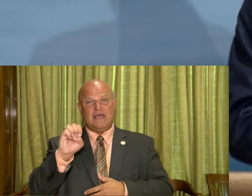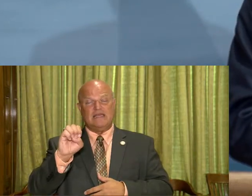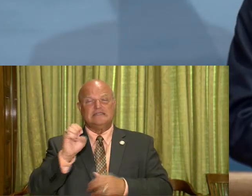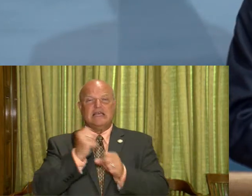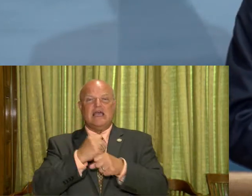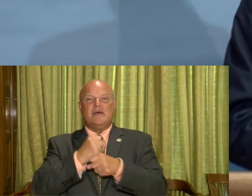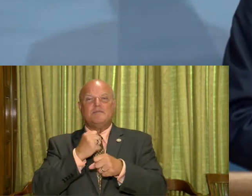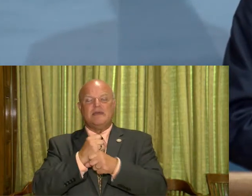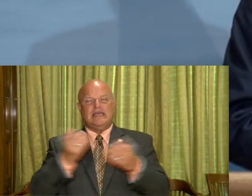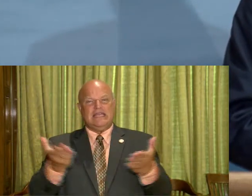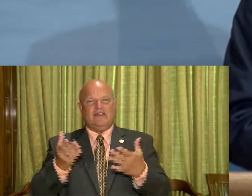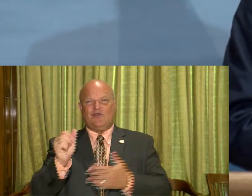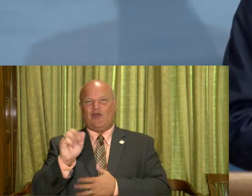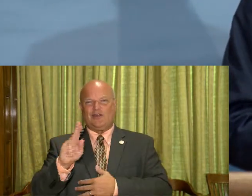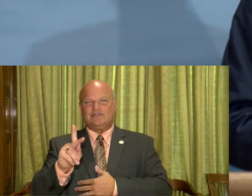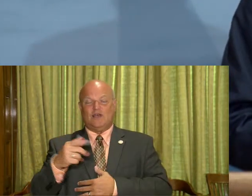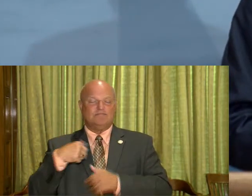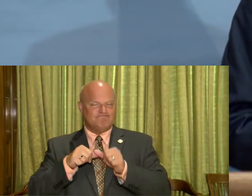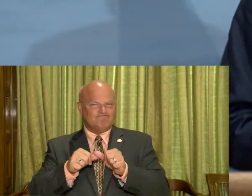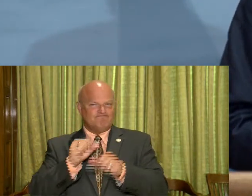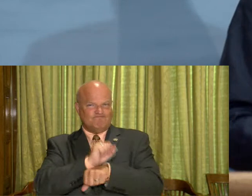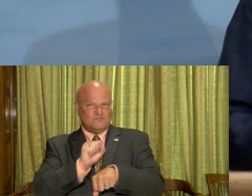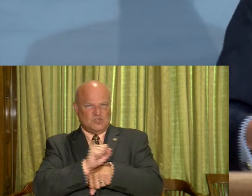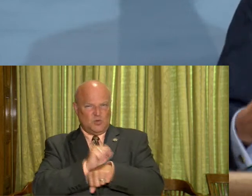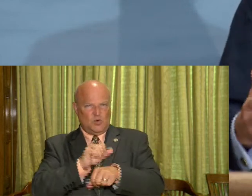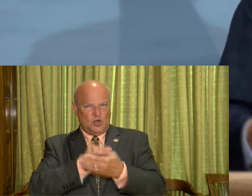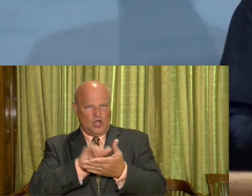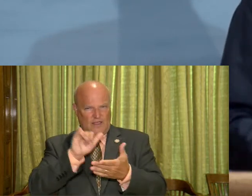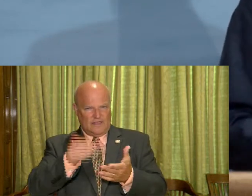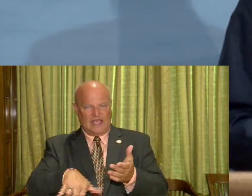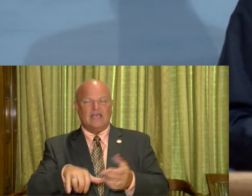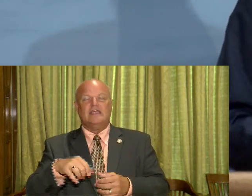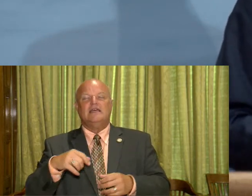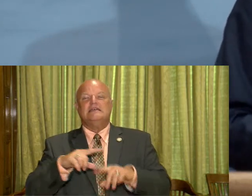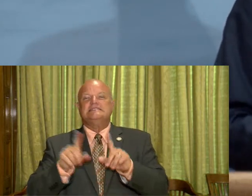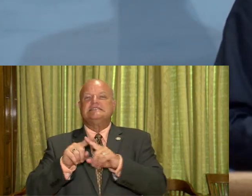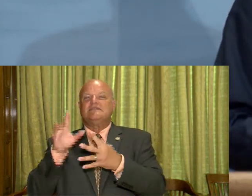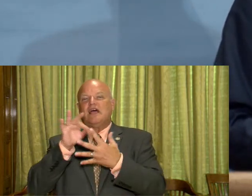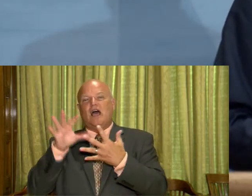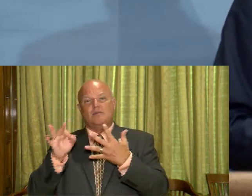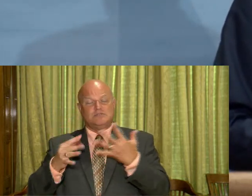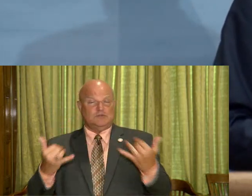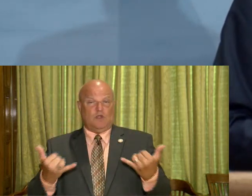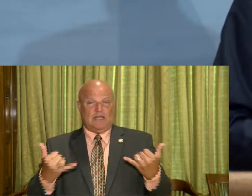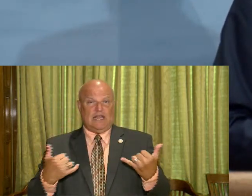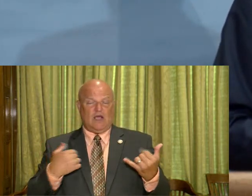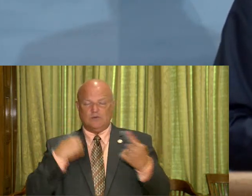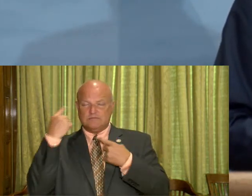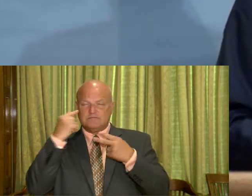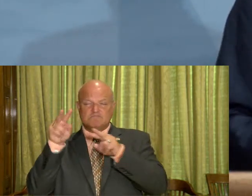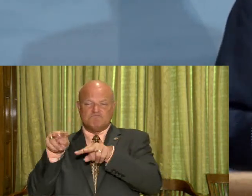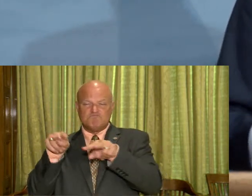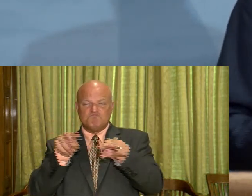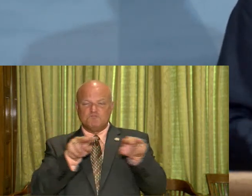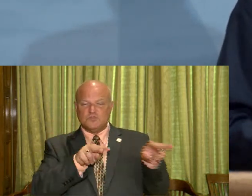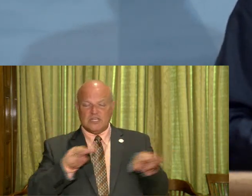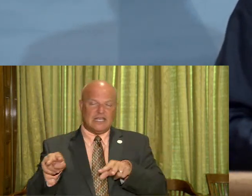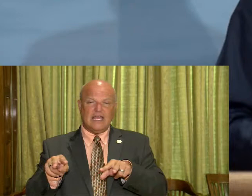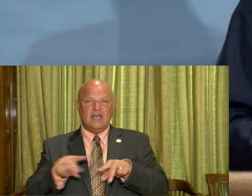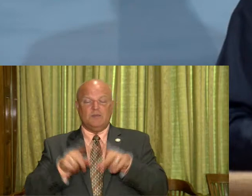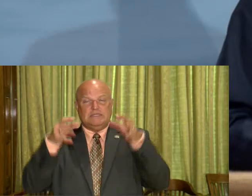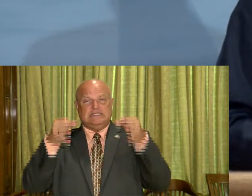in Arkansas. So we continue to work on that. There's some different options on the table that we're looking at,